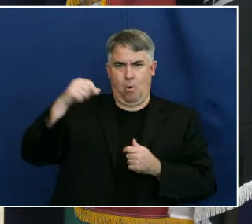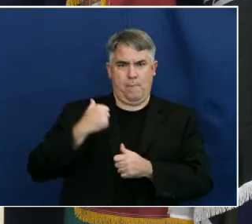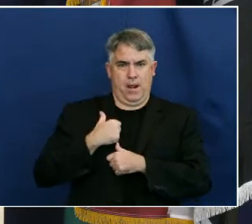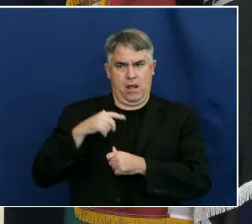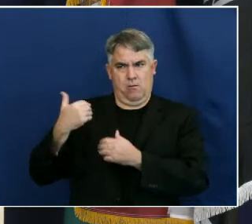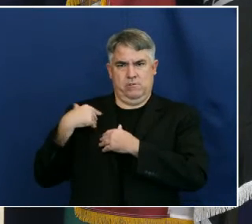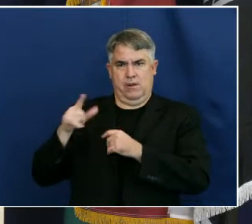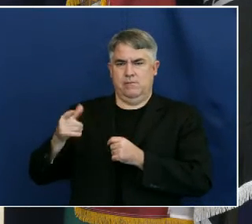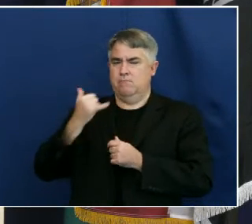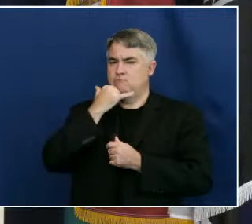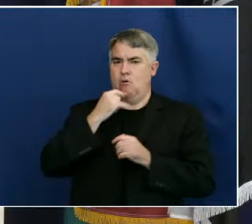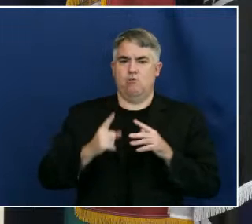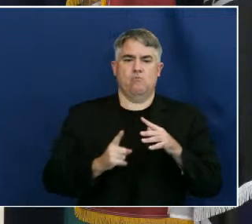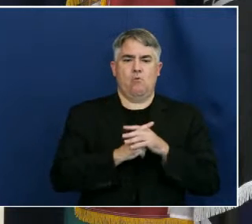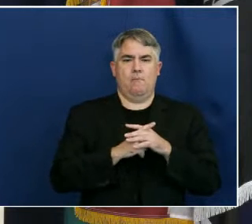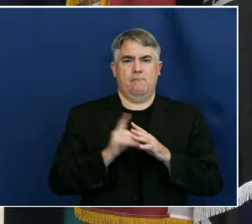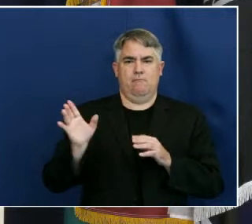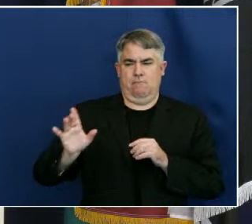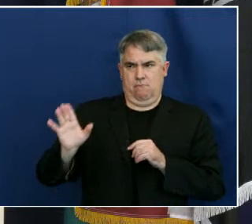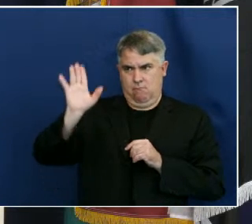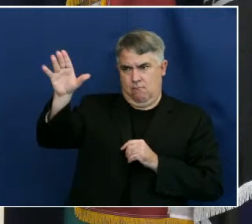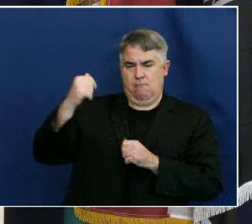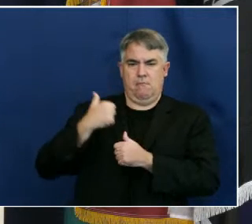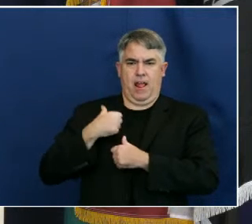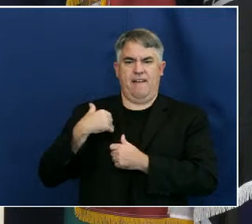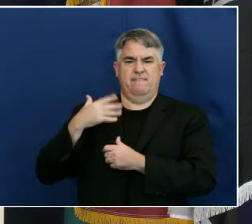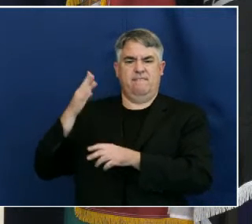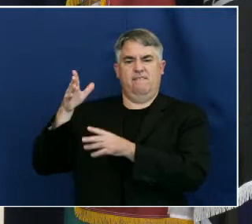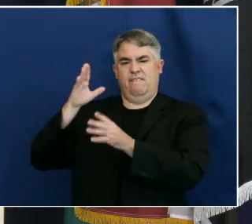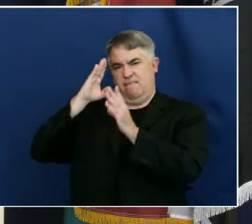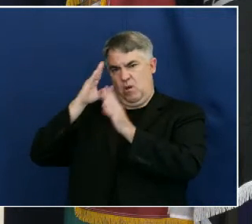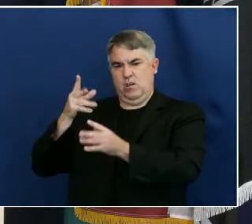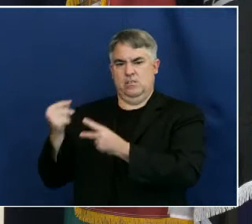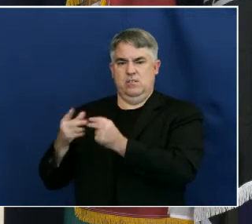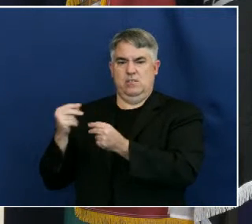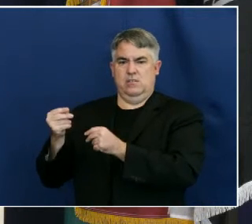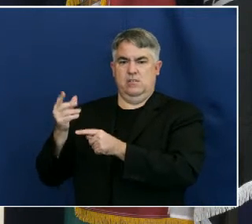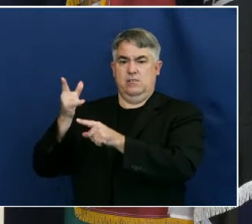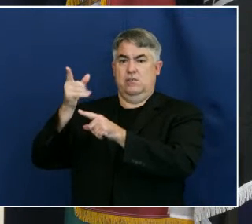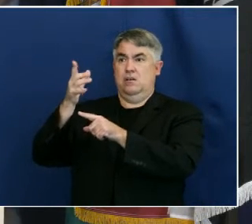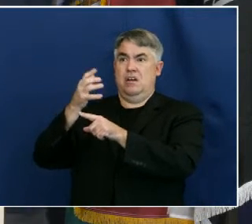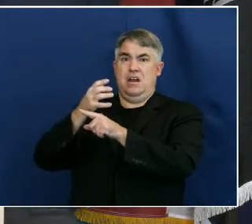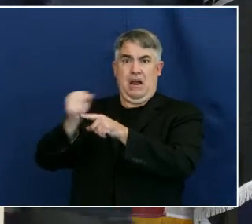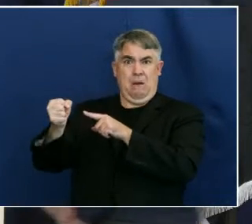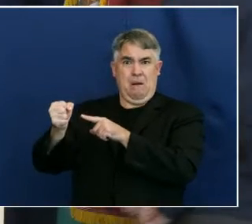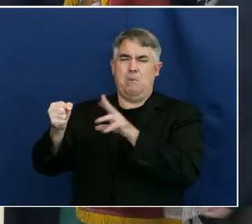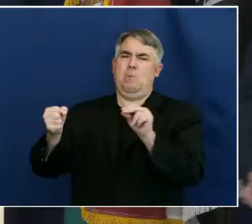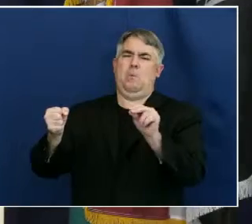any vaccine shortages amongst military members at this time.